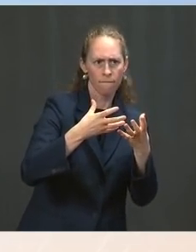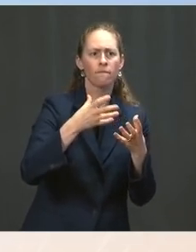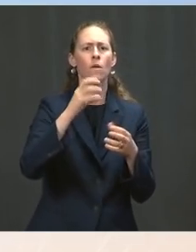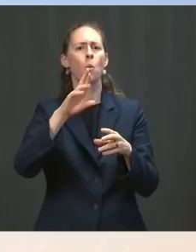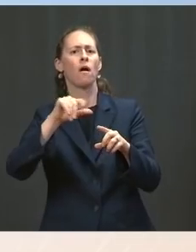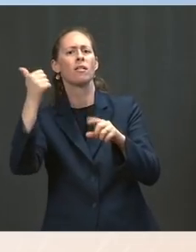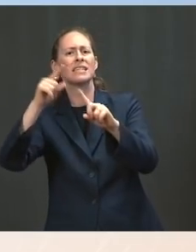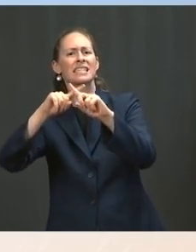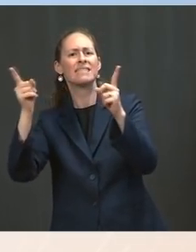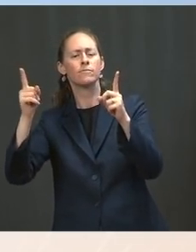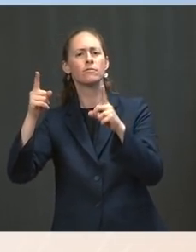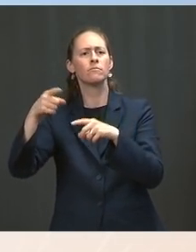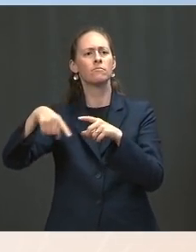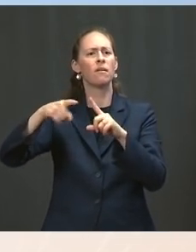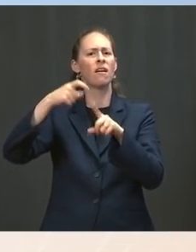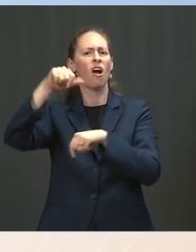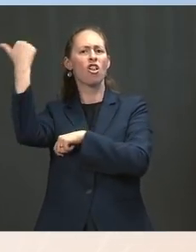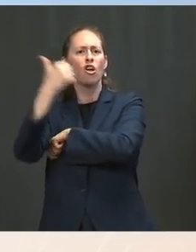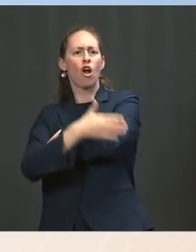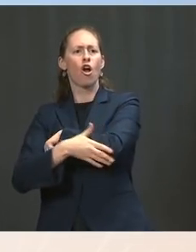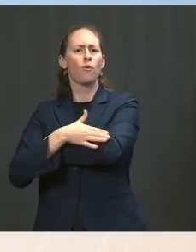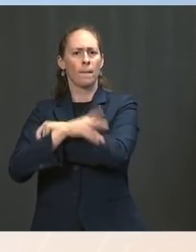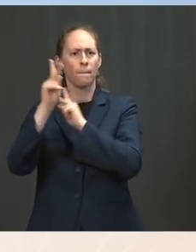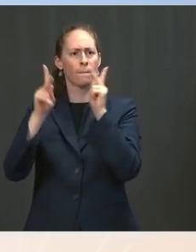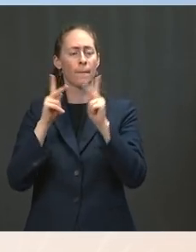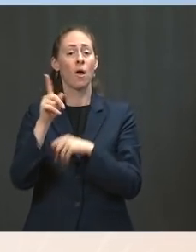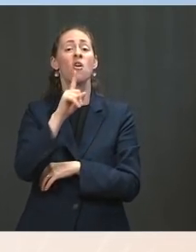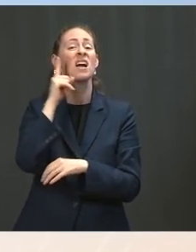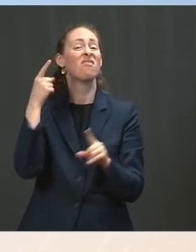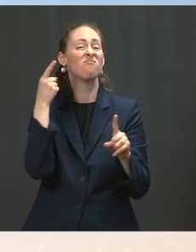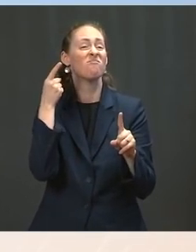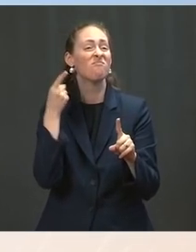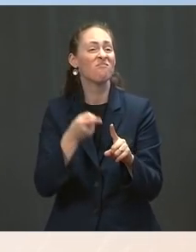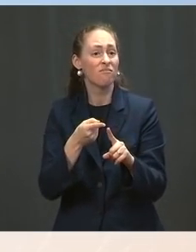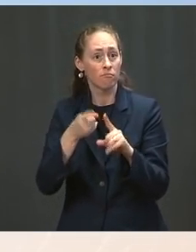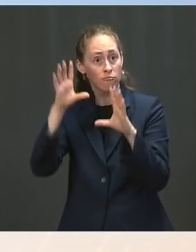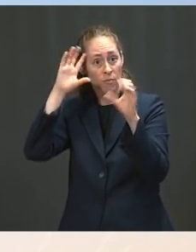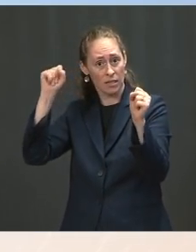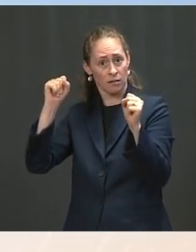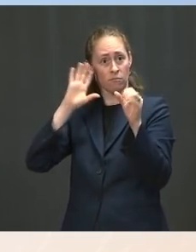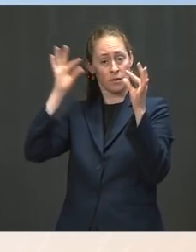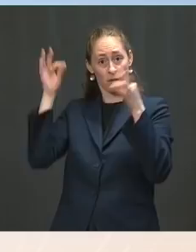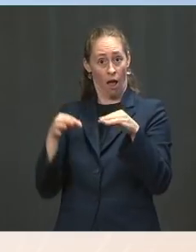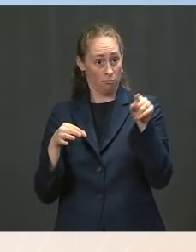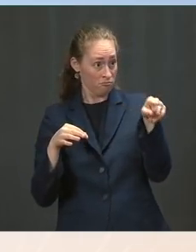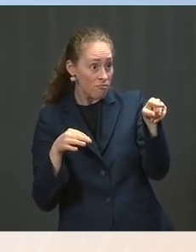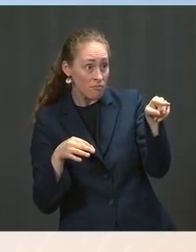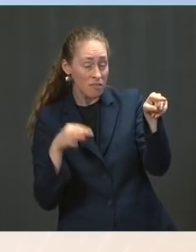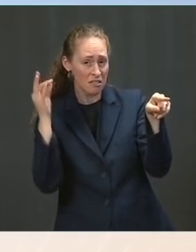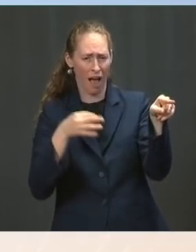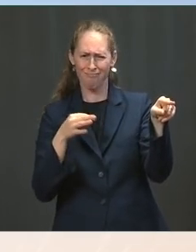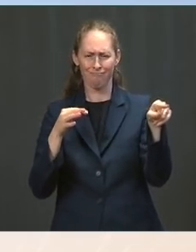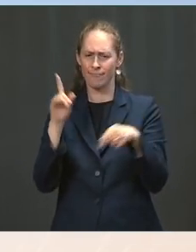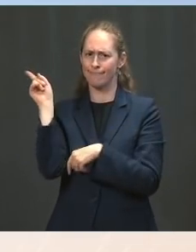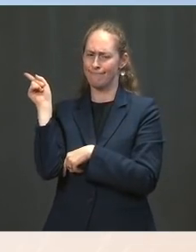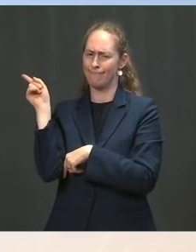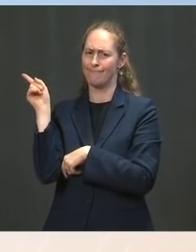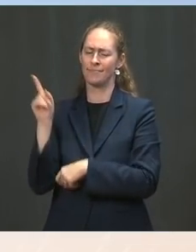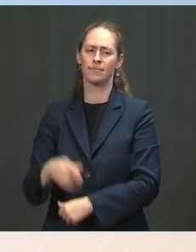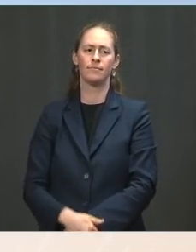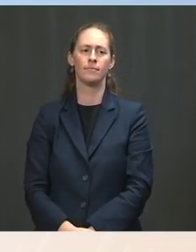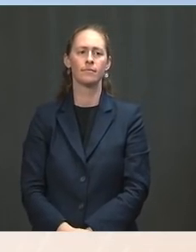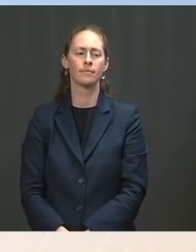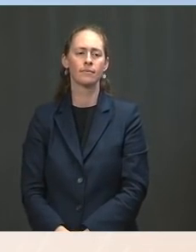will be the President's decision how this proceeds, no one else's. And just, Jake, Yes. Yeah, but Jake, you said we have the wherewithal to